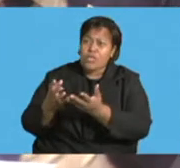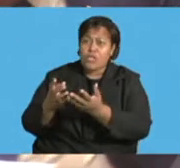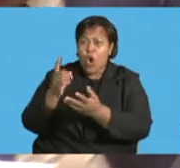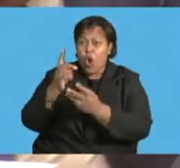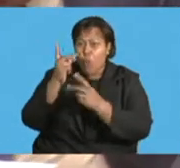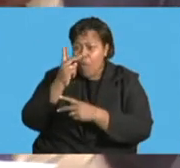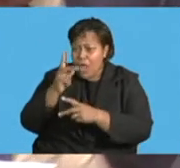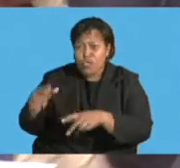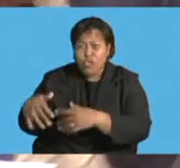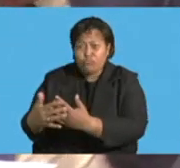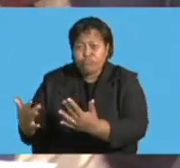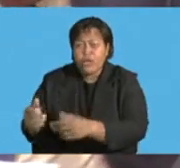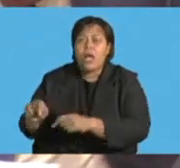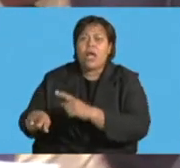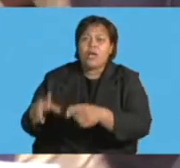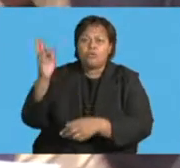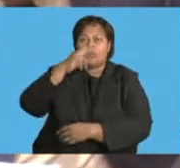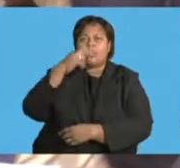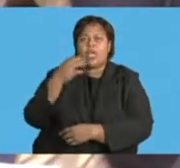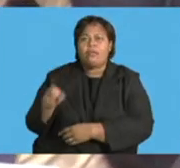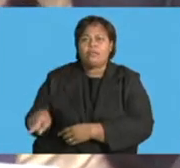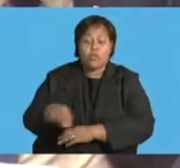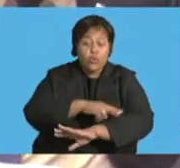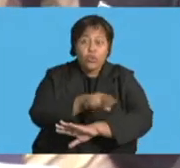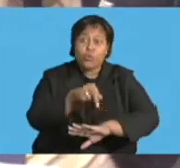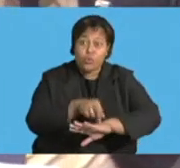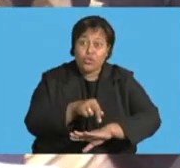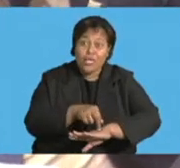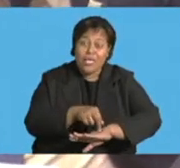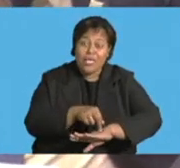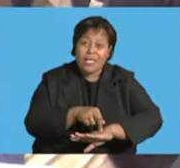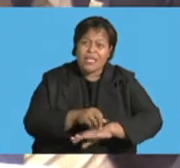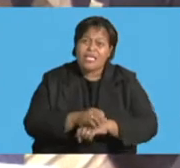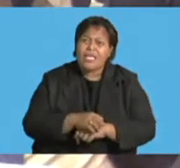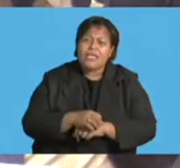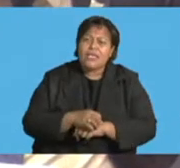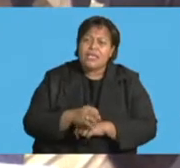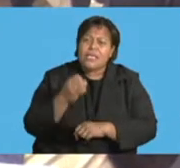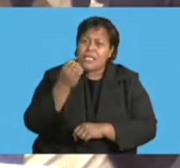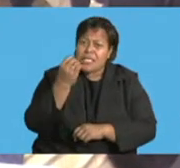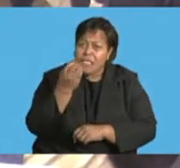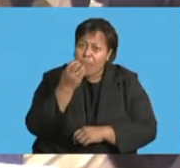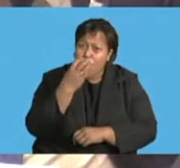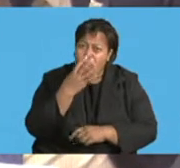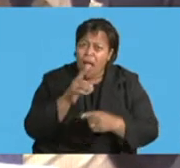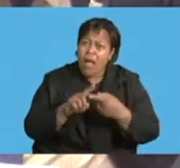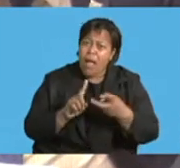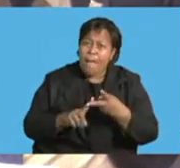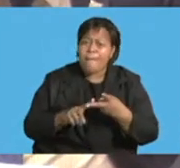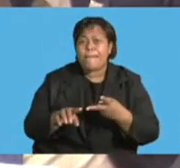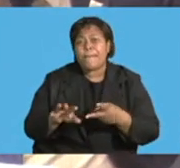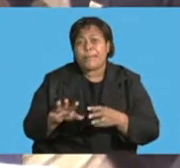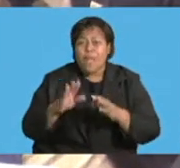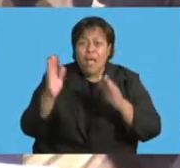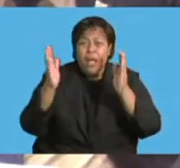dengue. From around the region, the Asia-Pacific region, Singapore, Malaysia, and Philippines, Singapore had 10,000